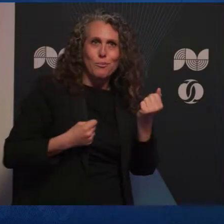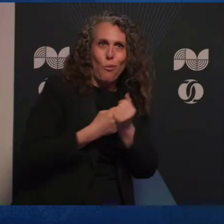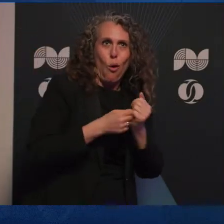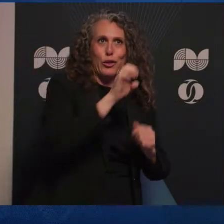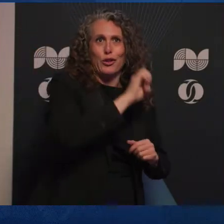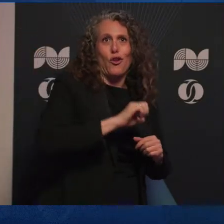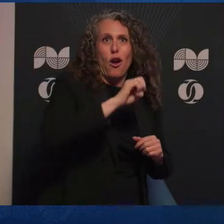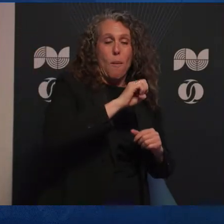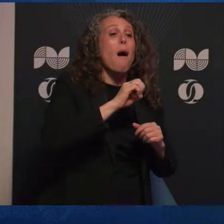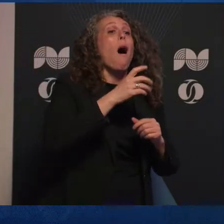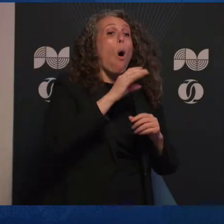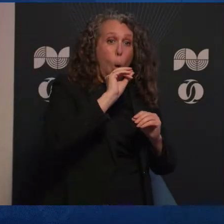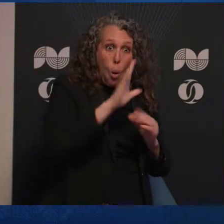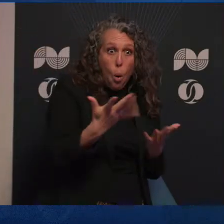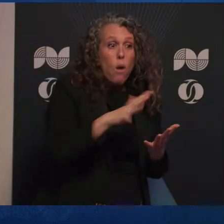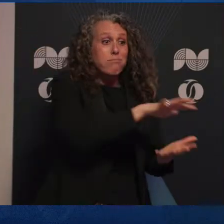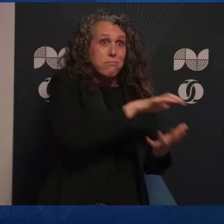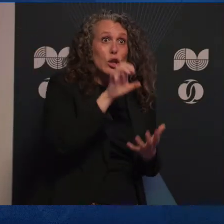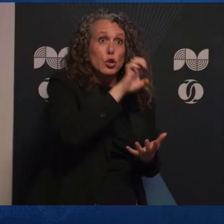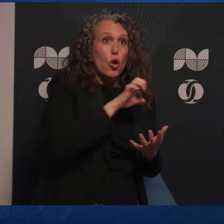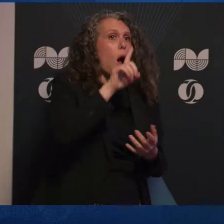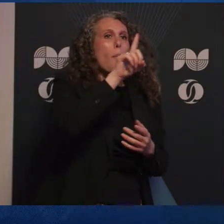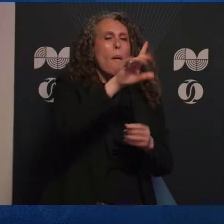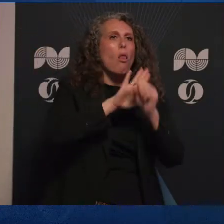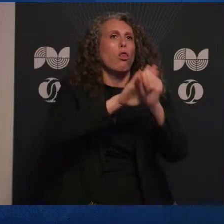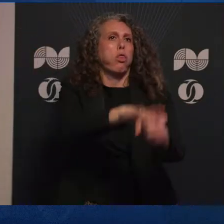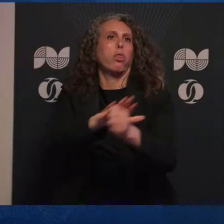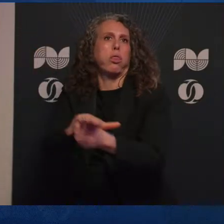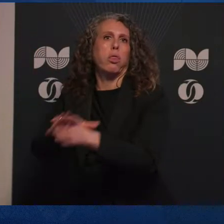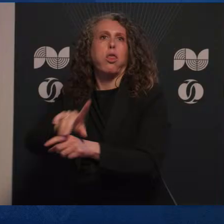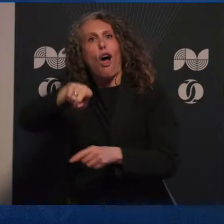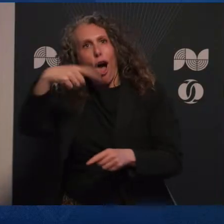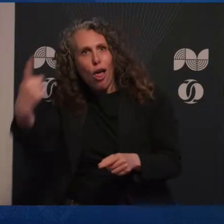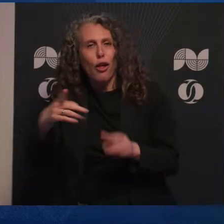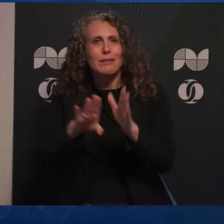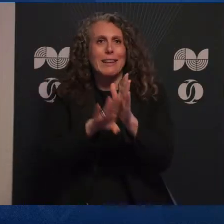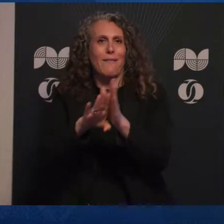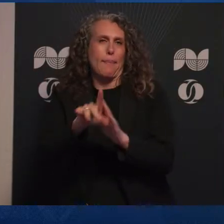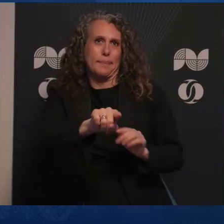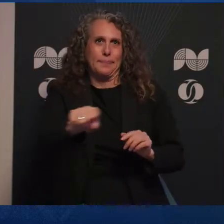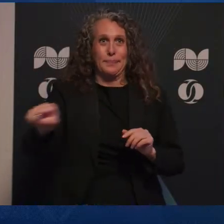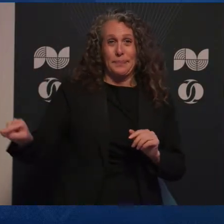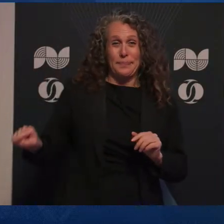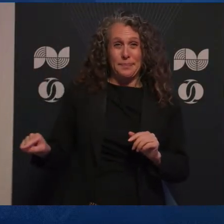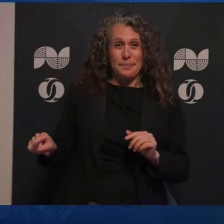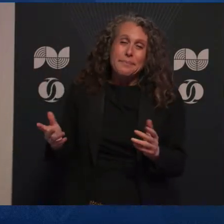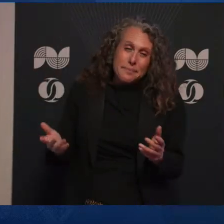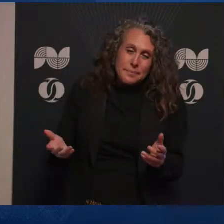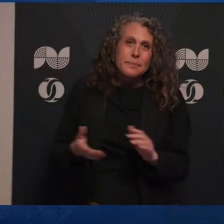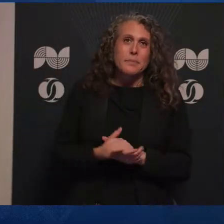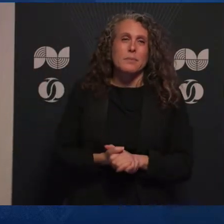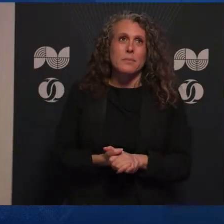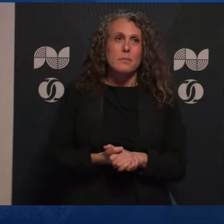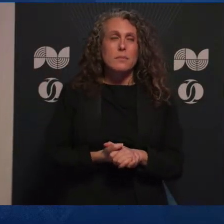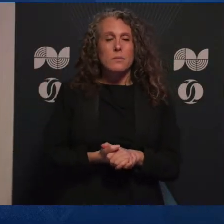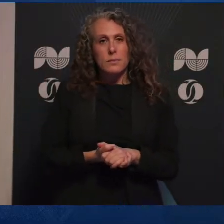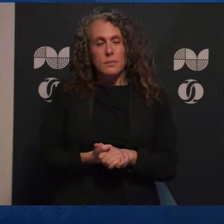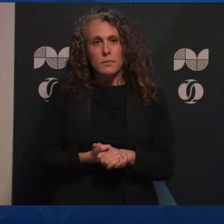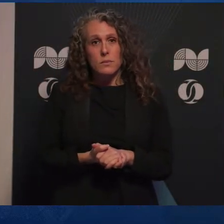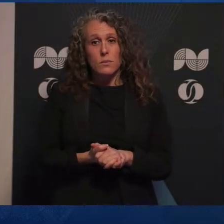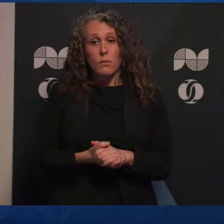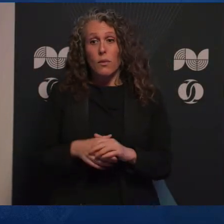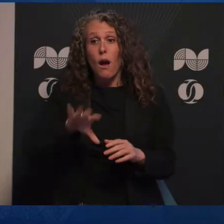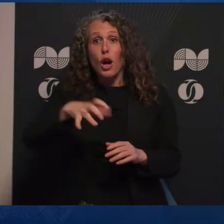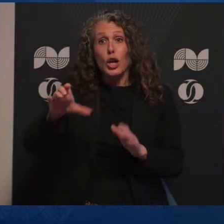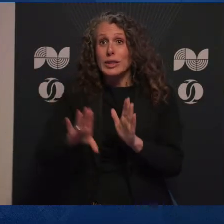other parts of the industrial base. And of course, it is something that developing countries